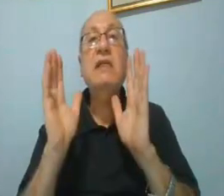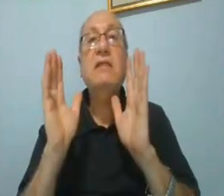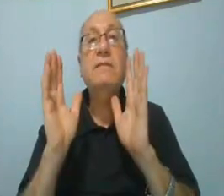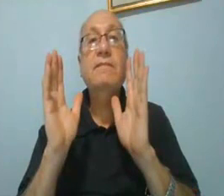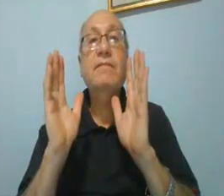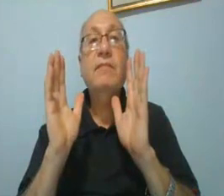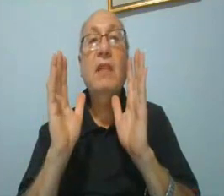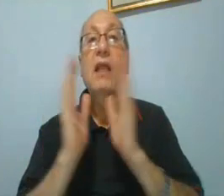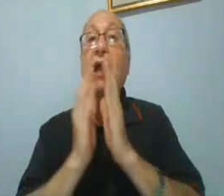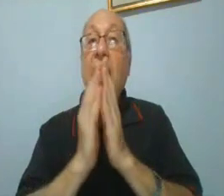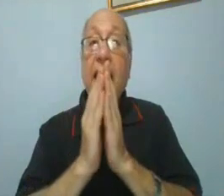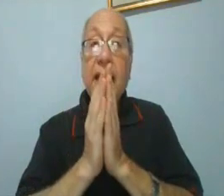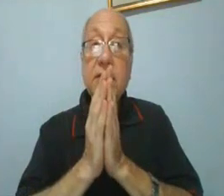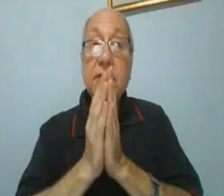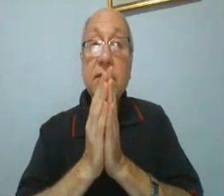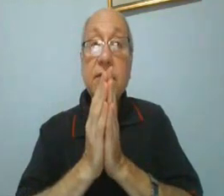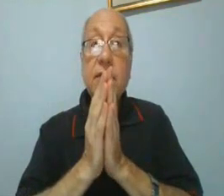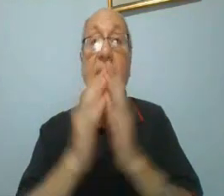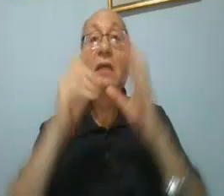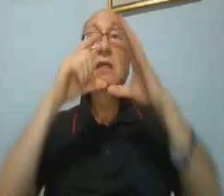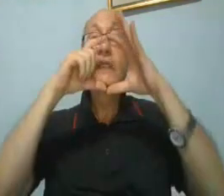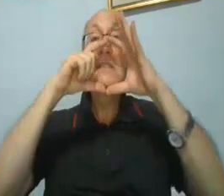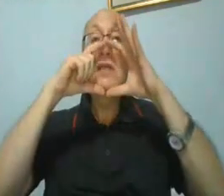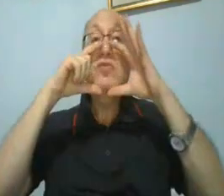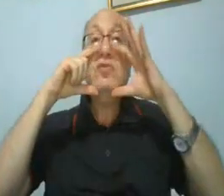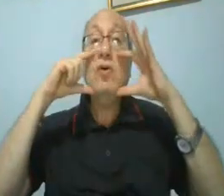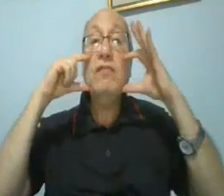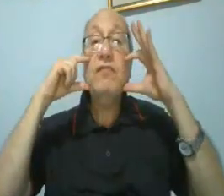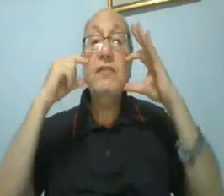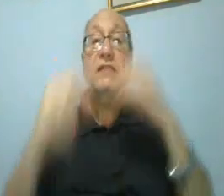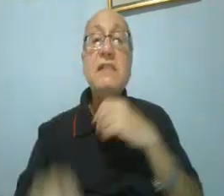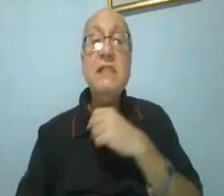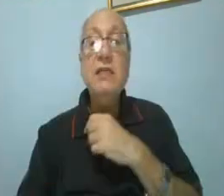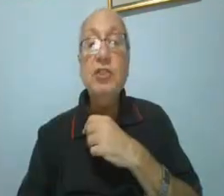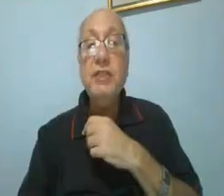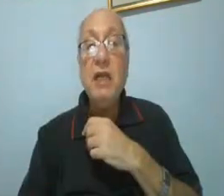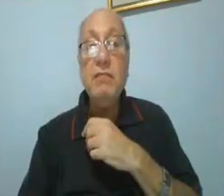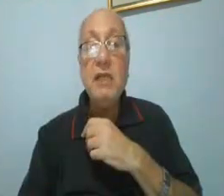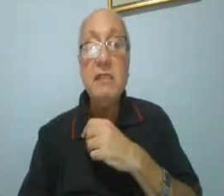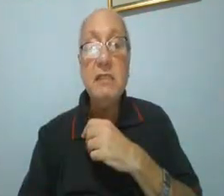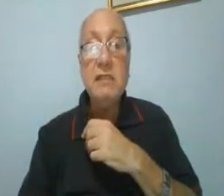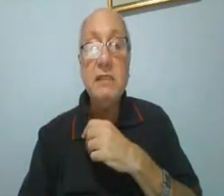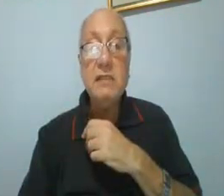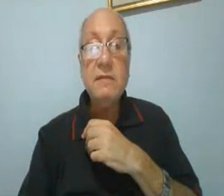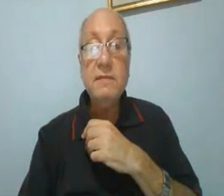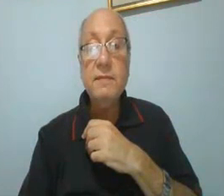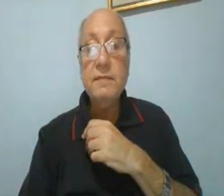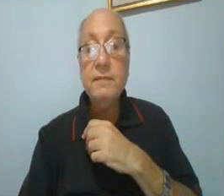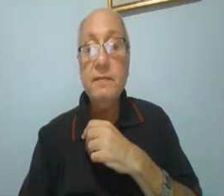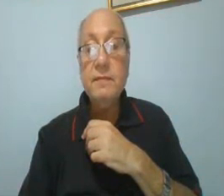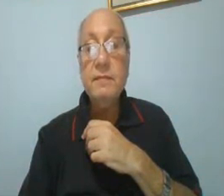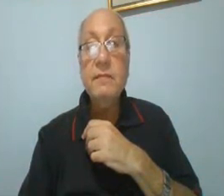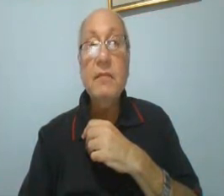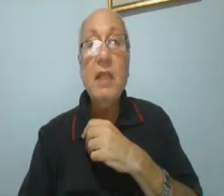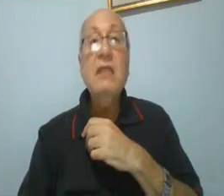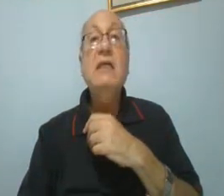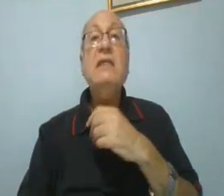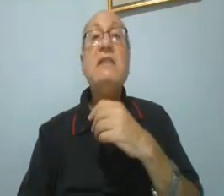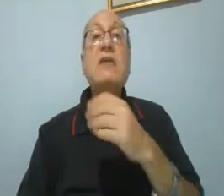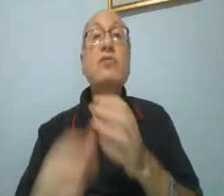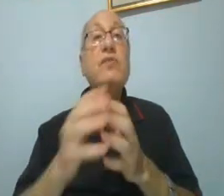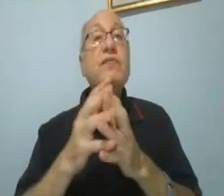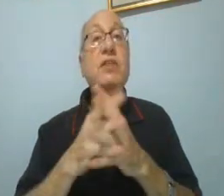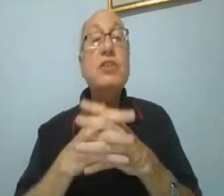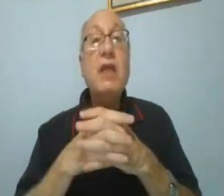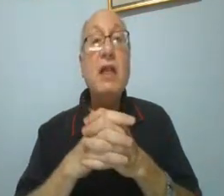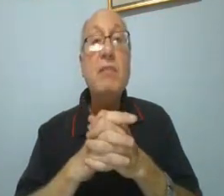instrument, etc. And the use of surgical masks.